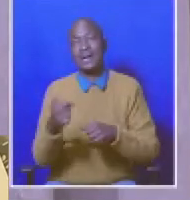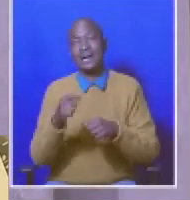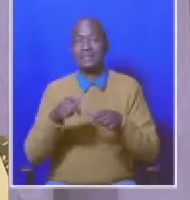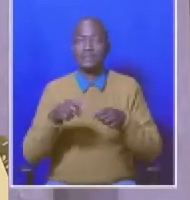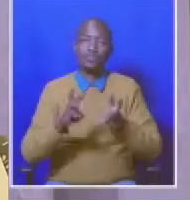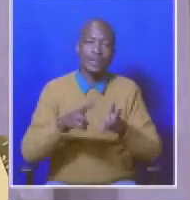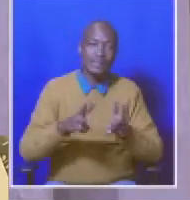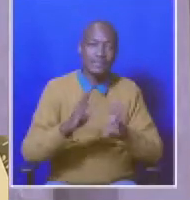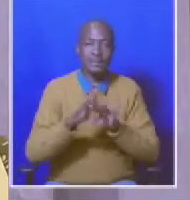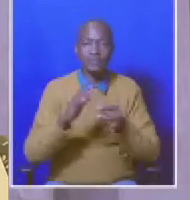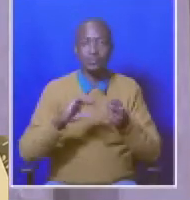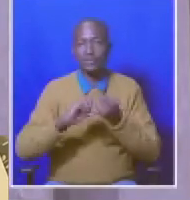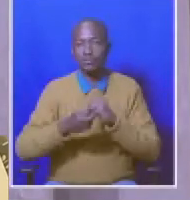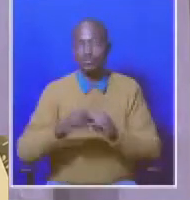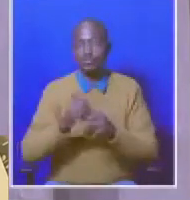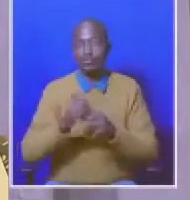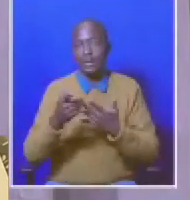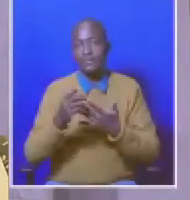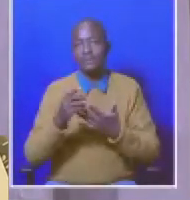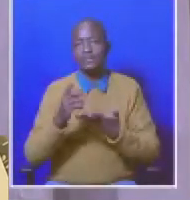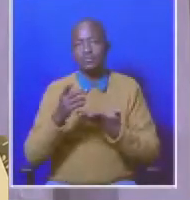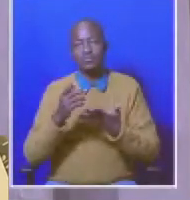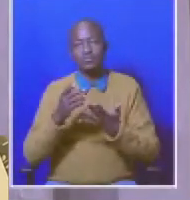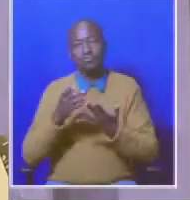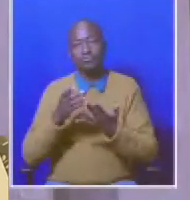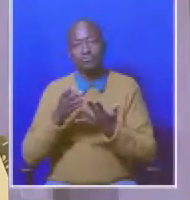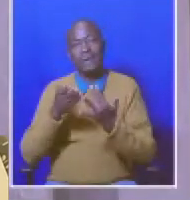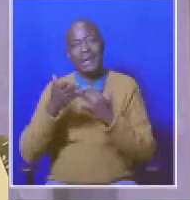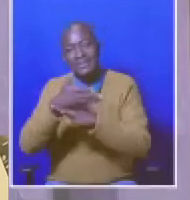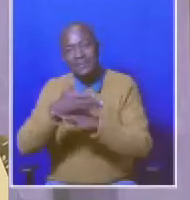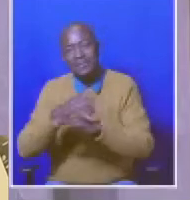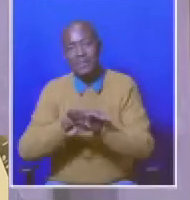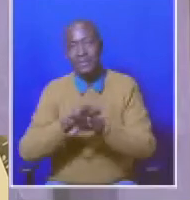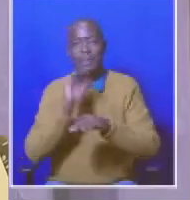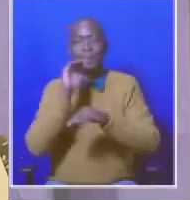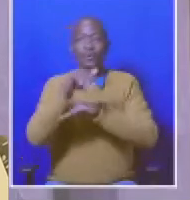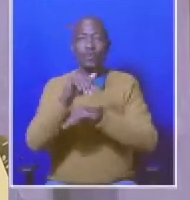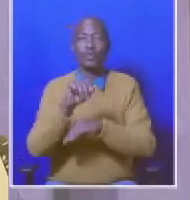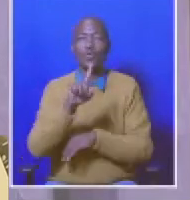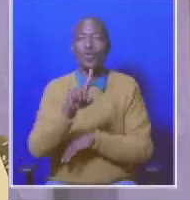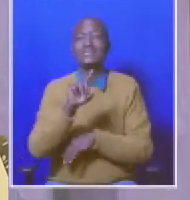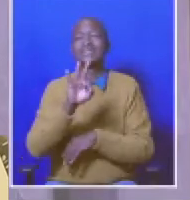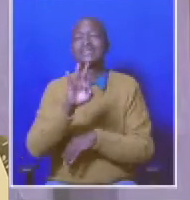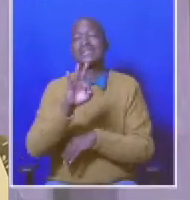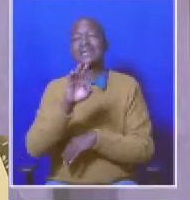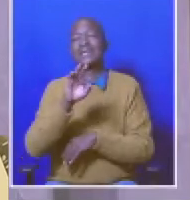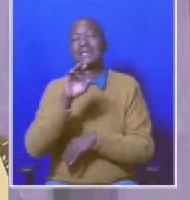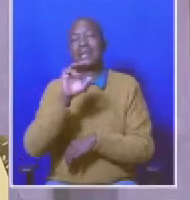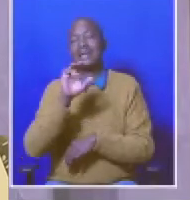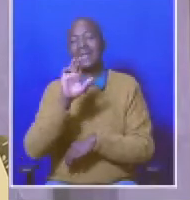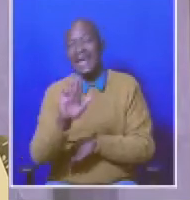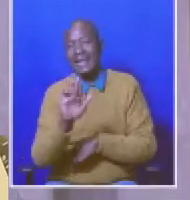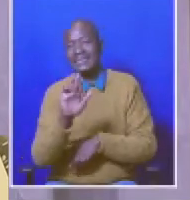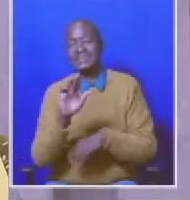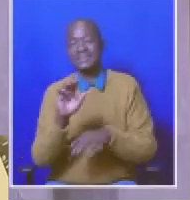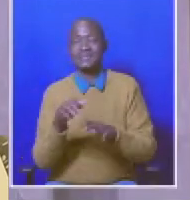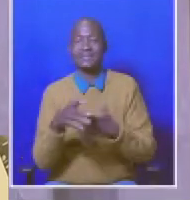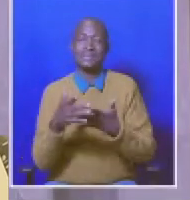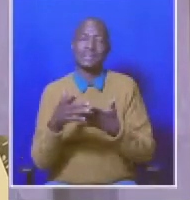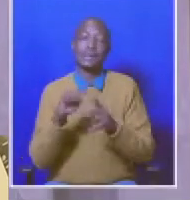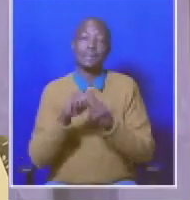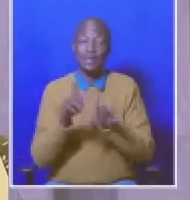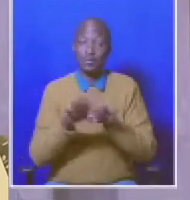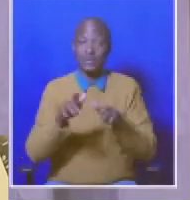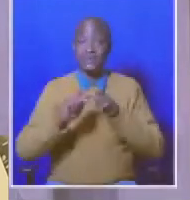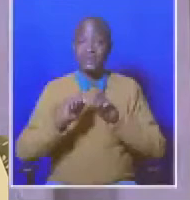put in place to intervene beyond Section 139. But for me, what is urgent is